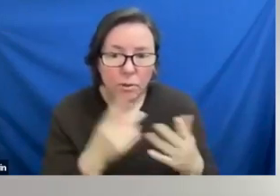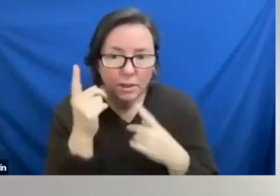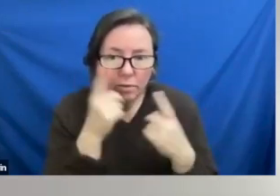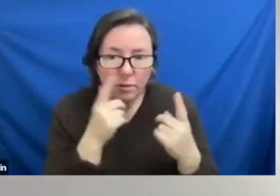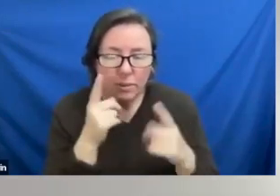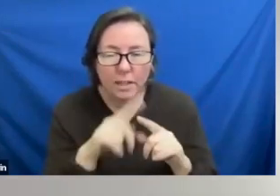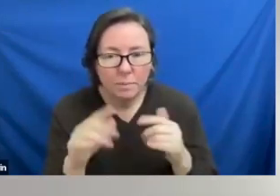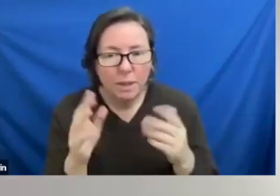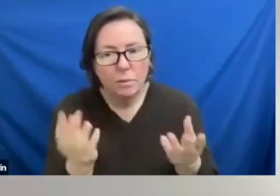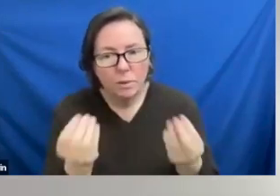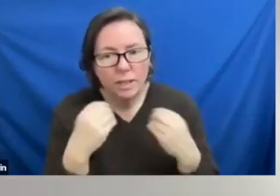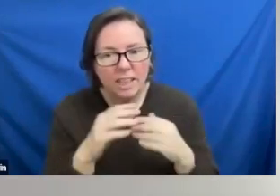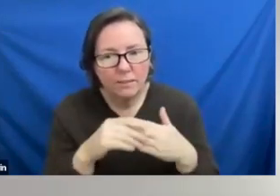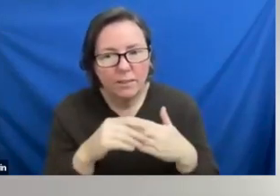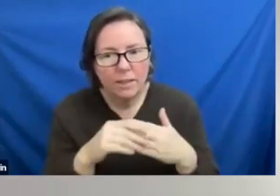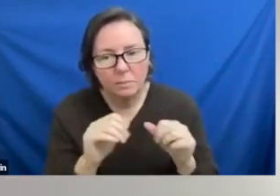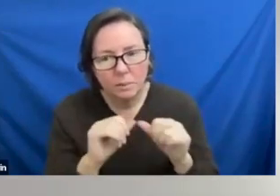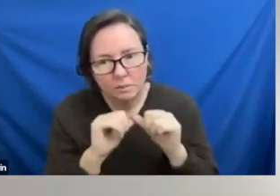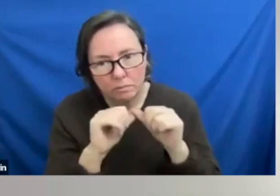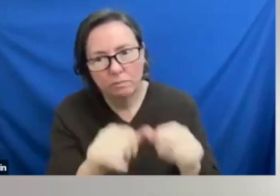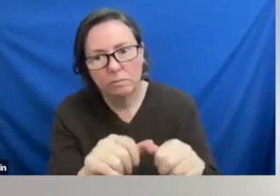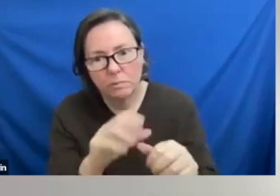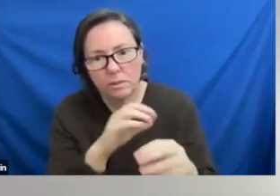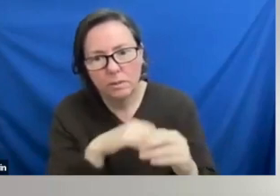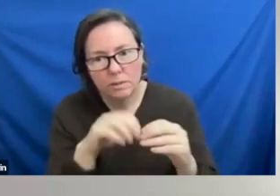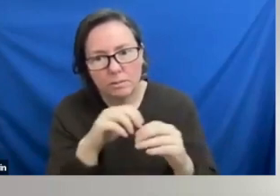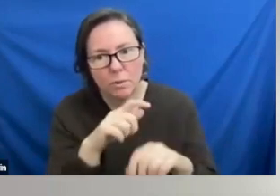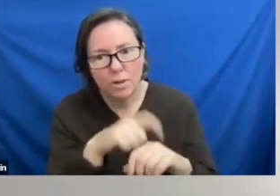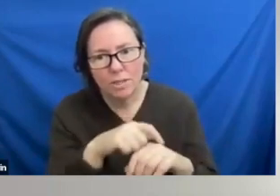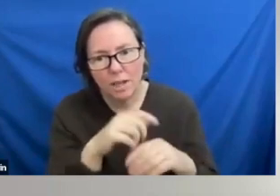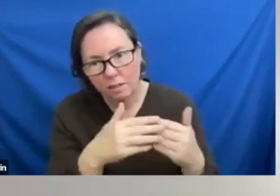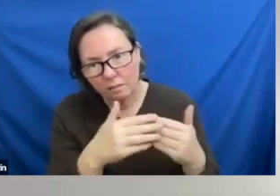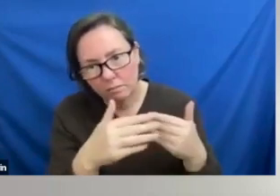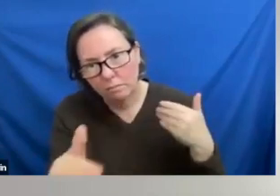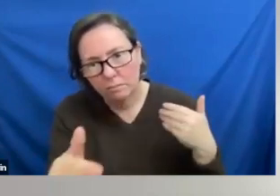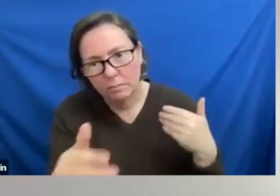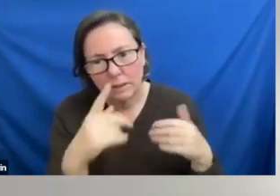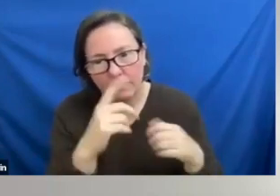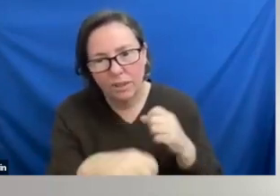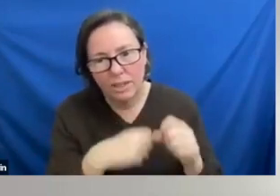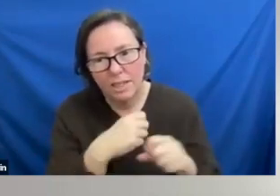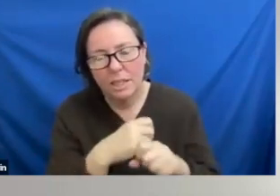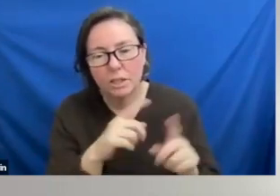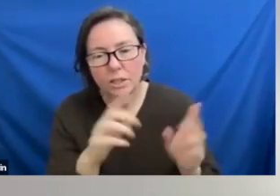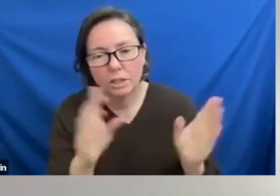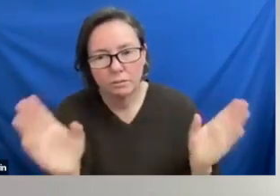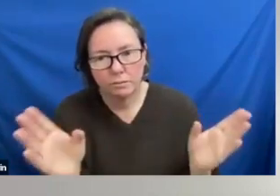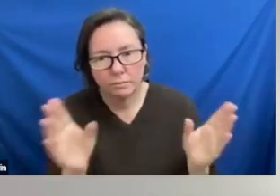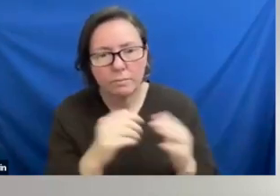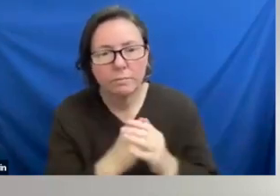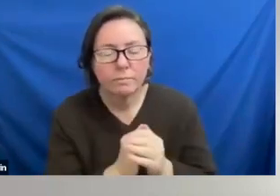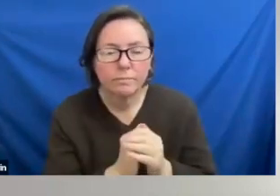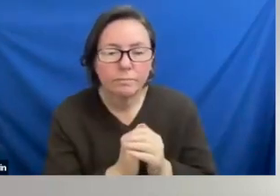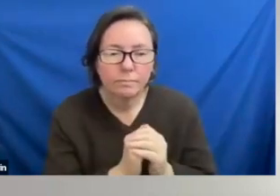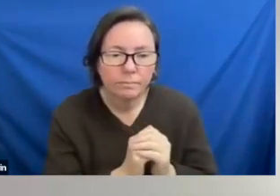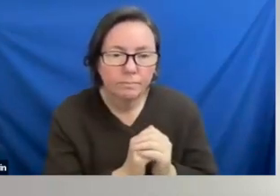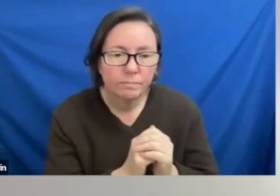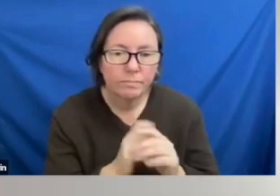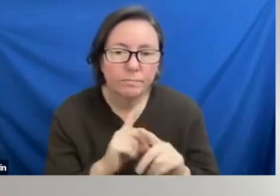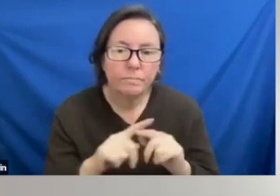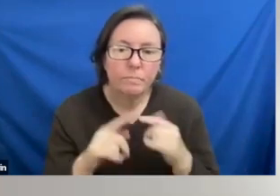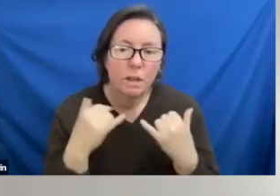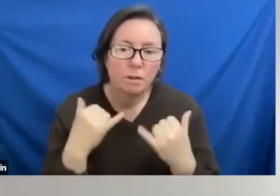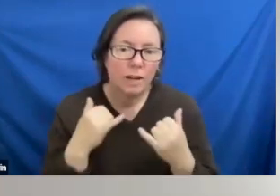of having additional potential time for the pool to be open. But right